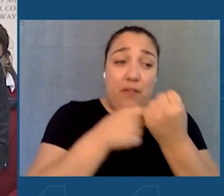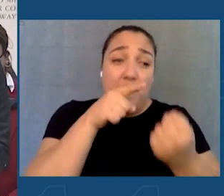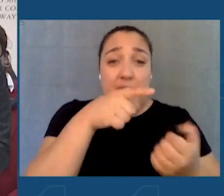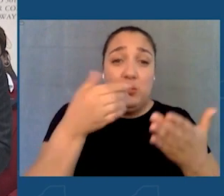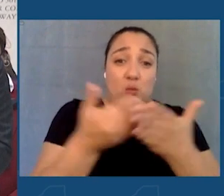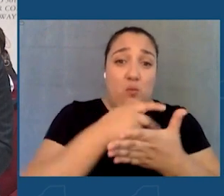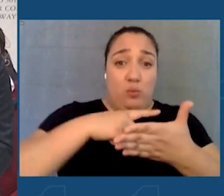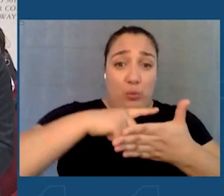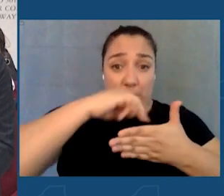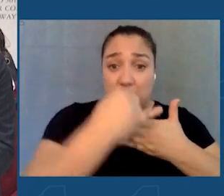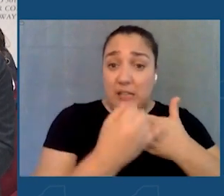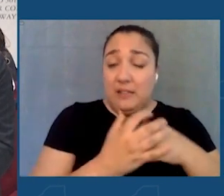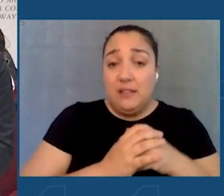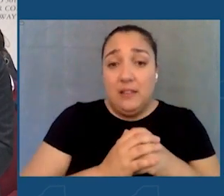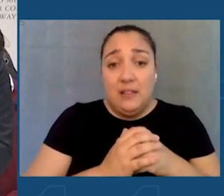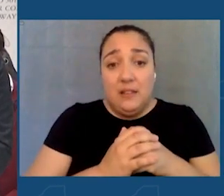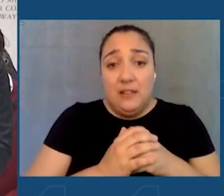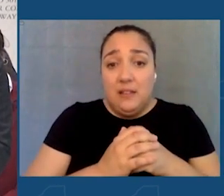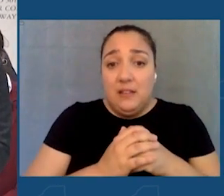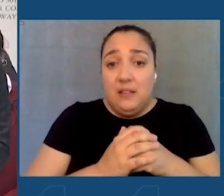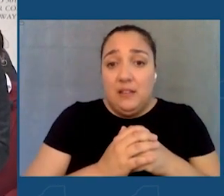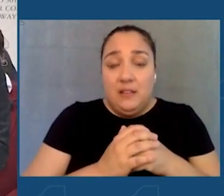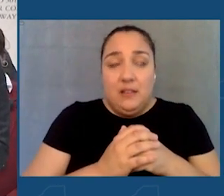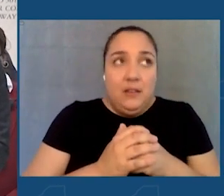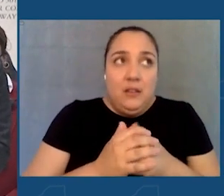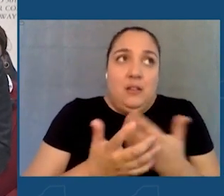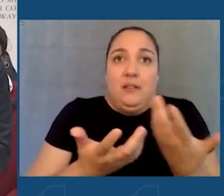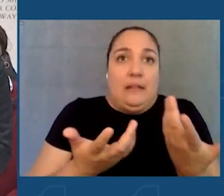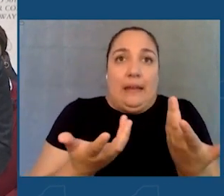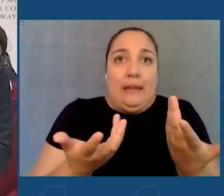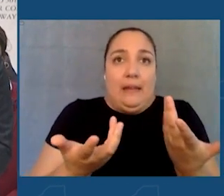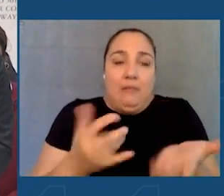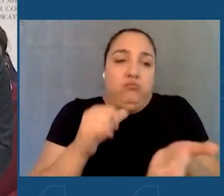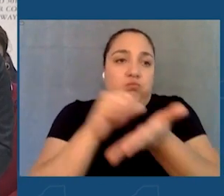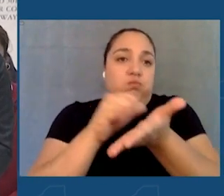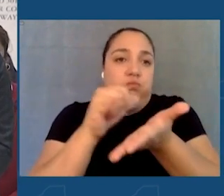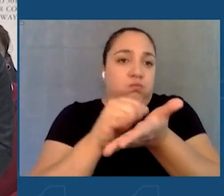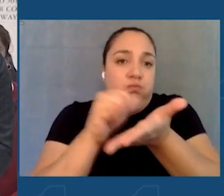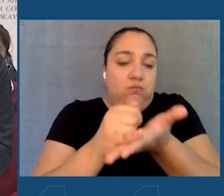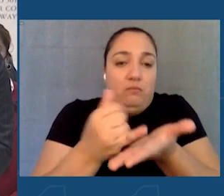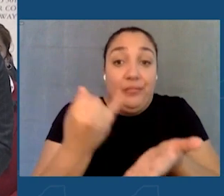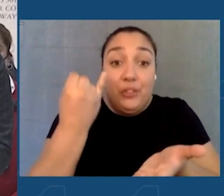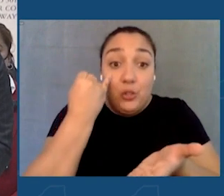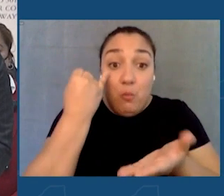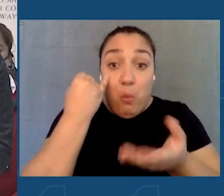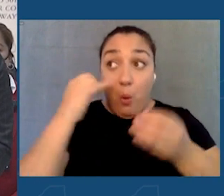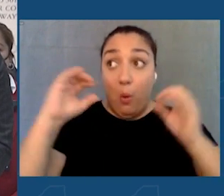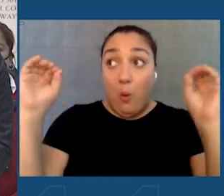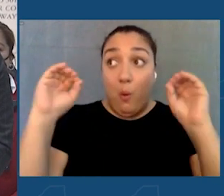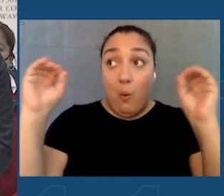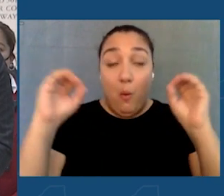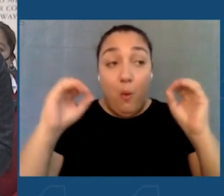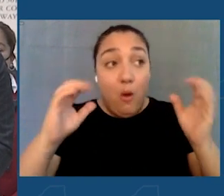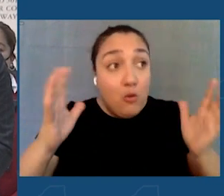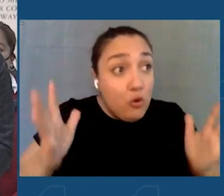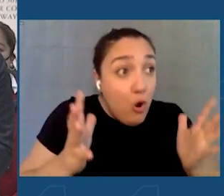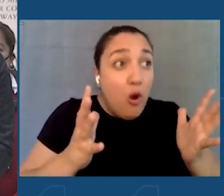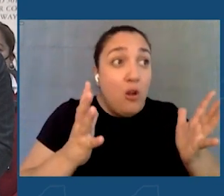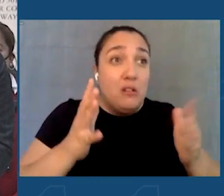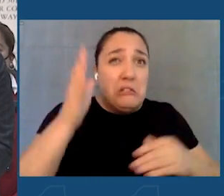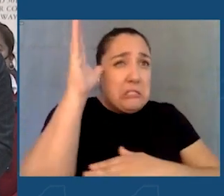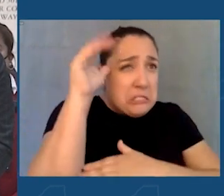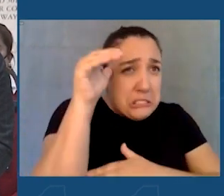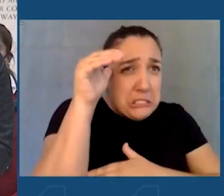It doesn't happen without dogged determination and being right on top of the project. And I also want to thank